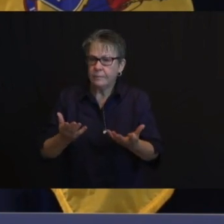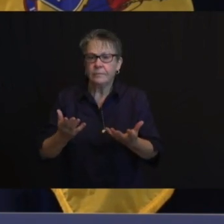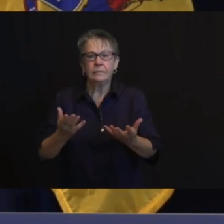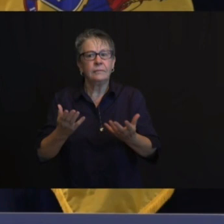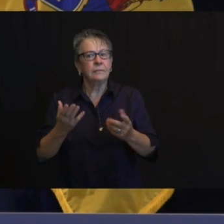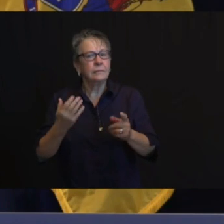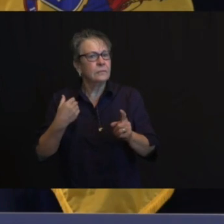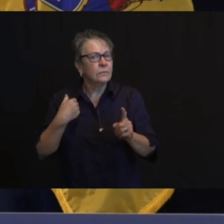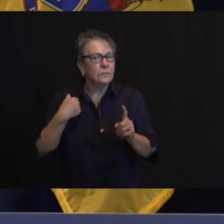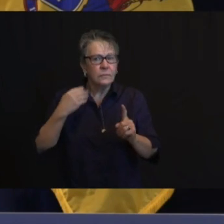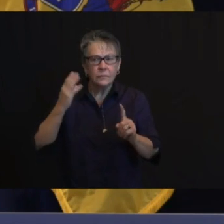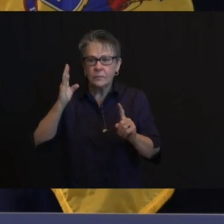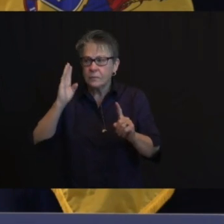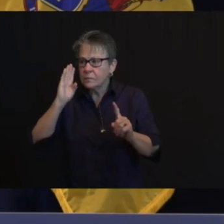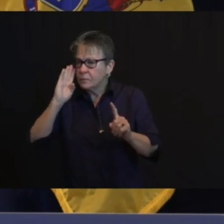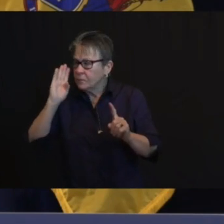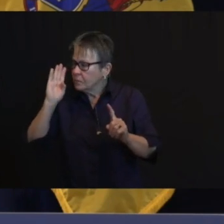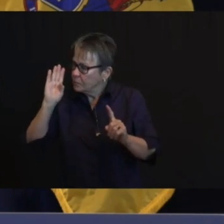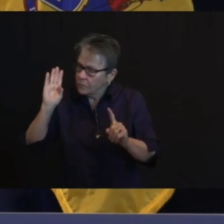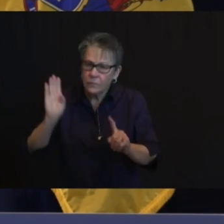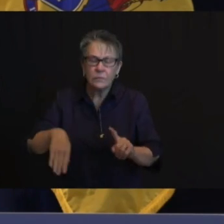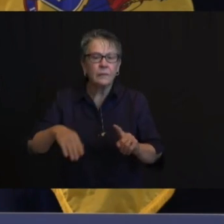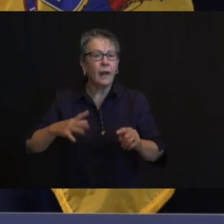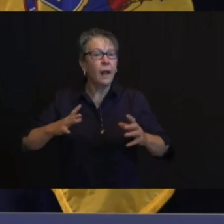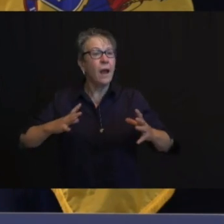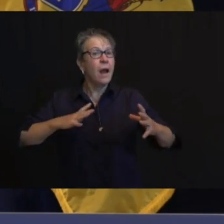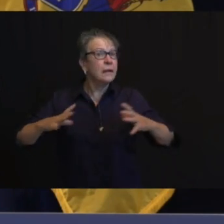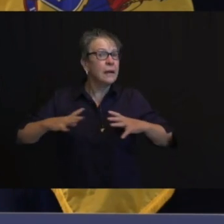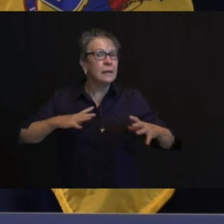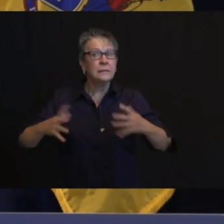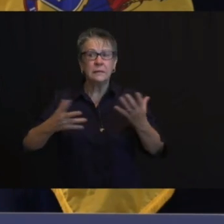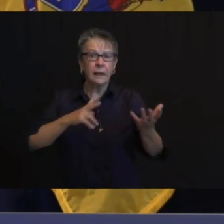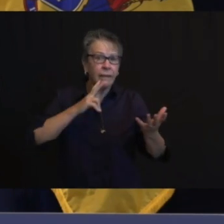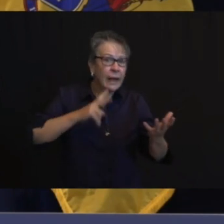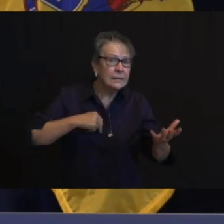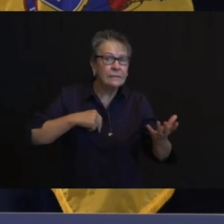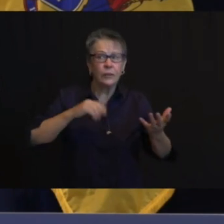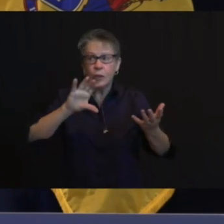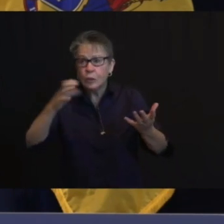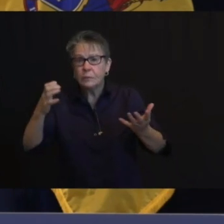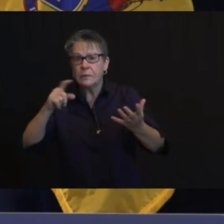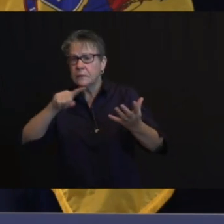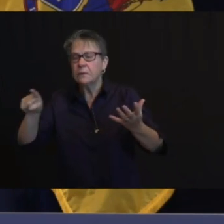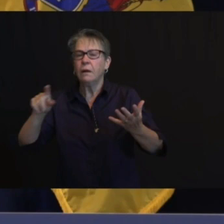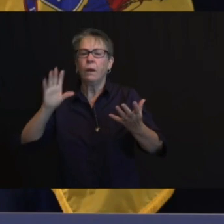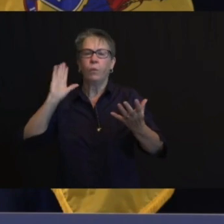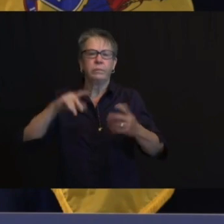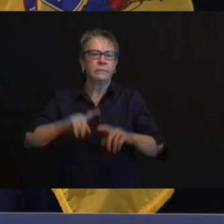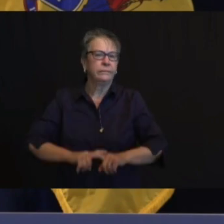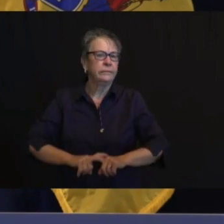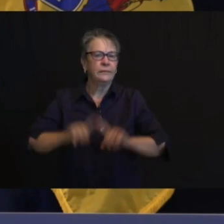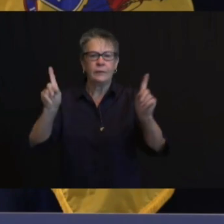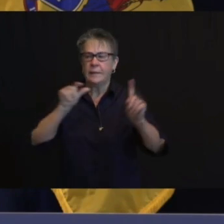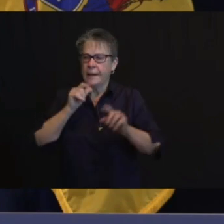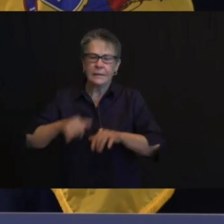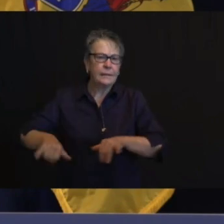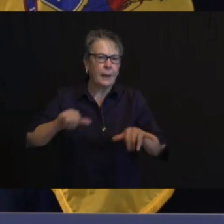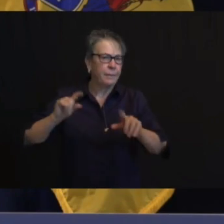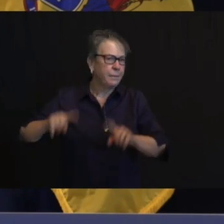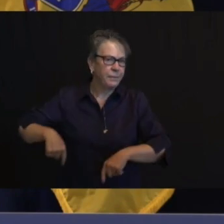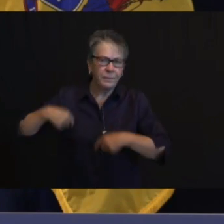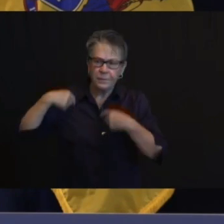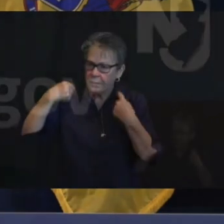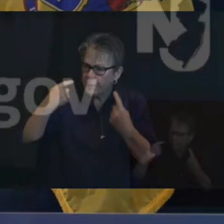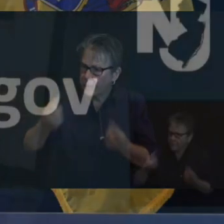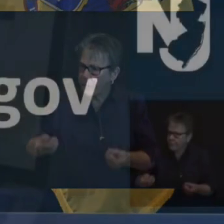holidays have to look differently this year to protect ourselves, our families, and our communities, the stress may become too much for some